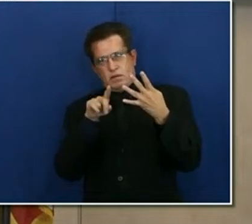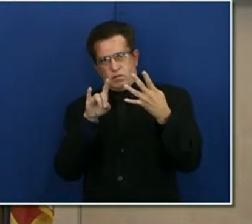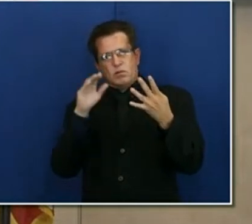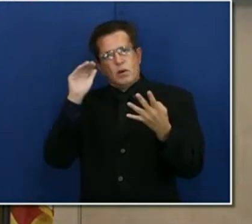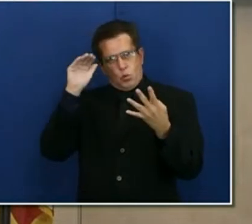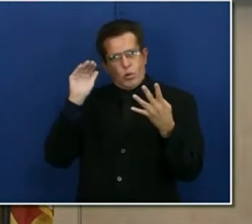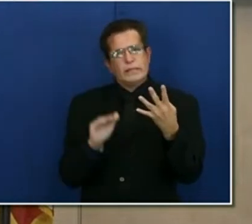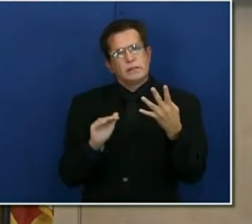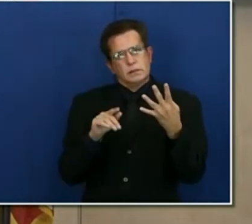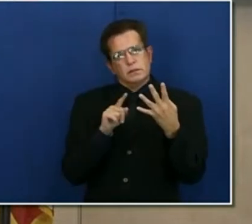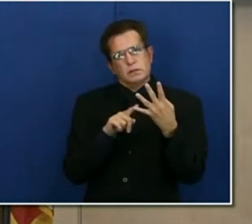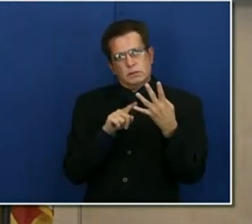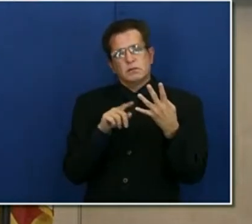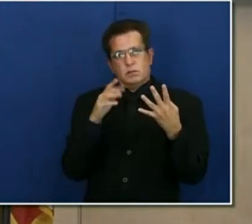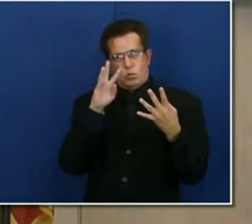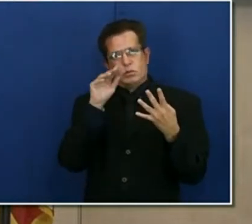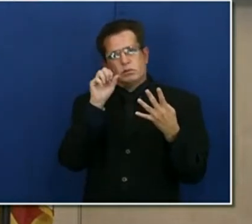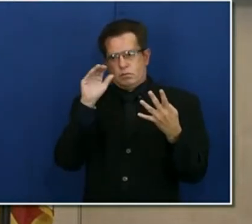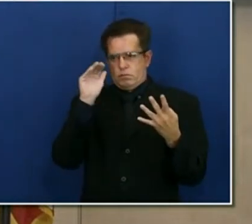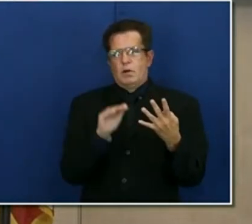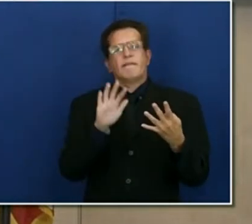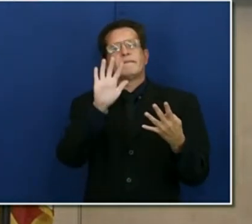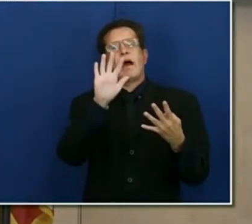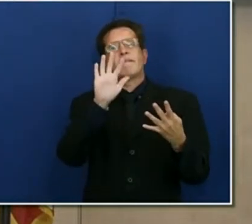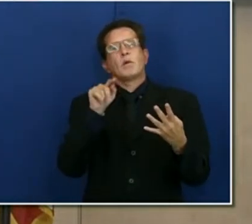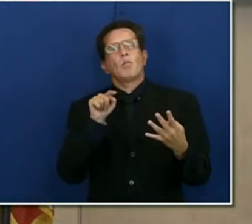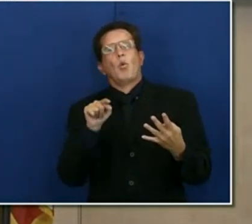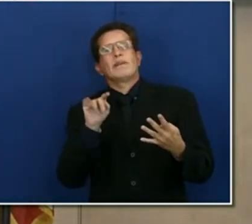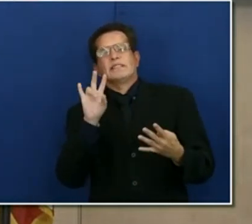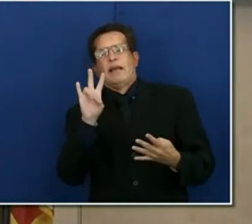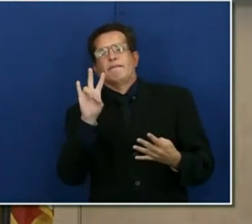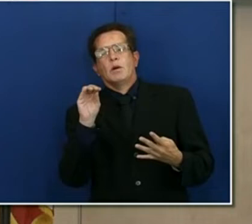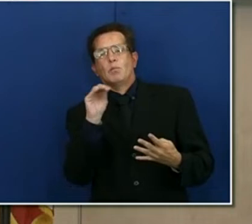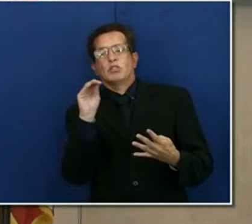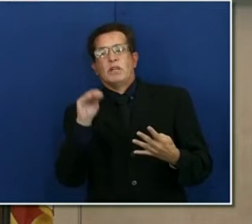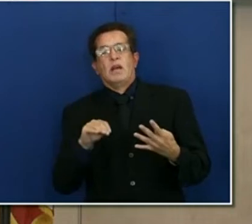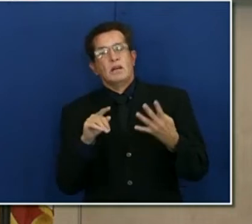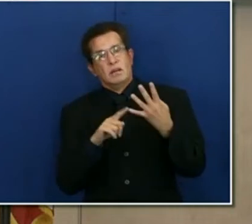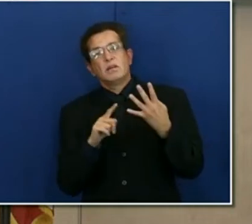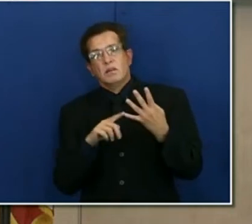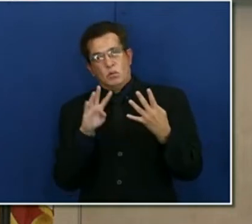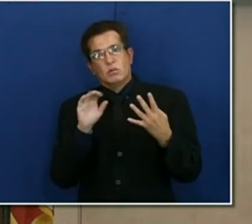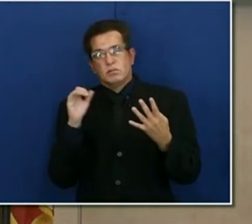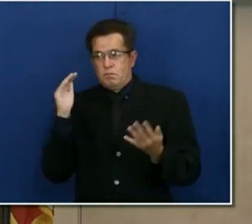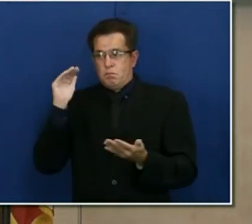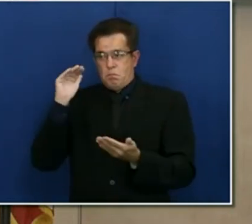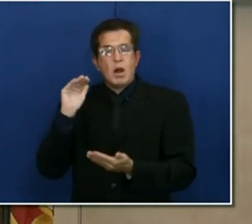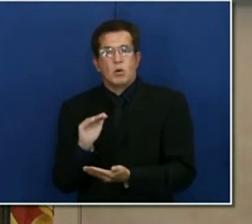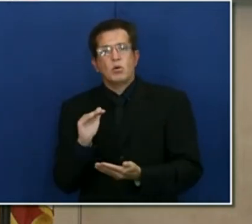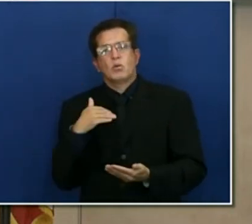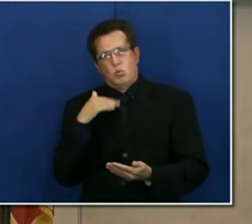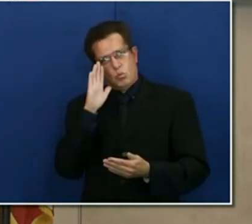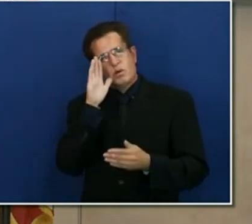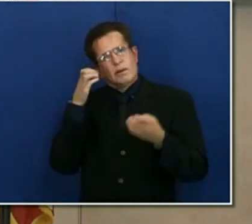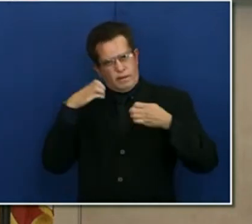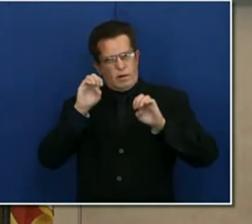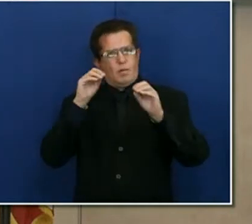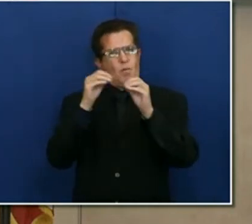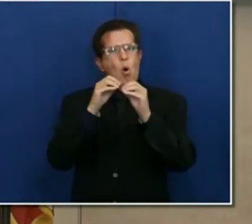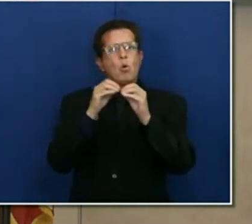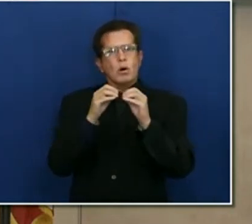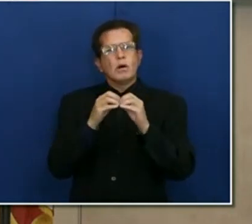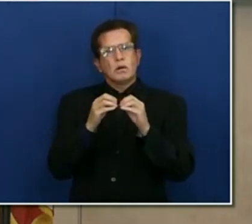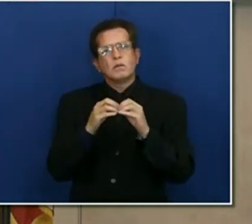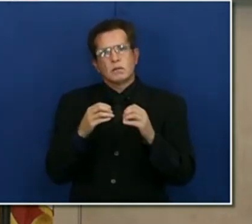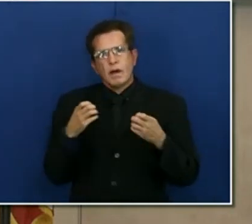to a lower 5.7% testing rate. So we will continue these efforts, and these efforts